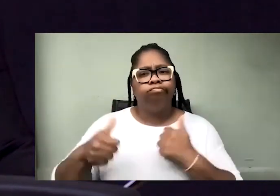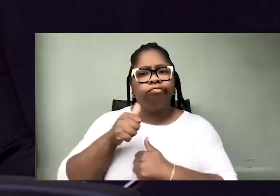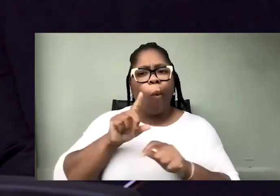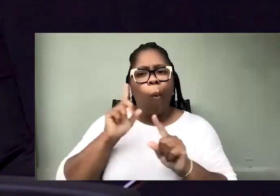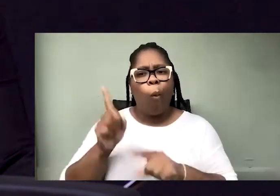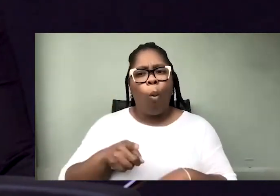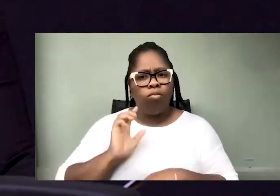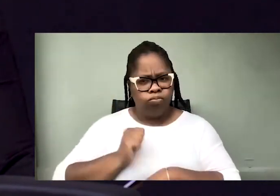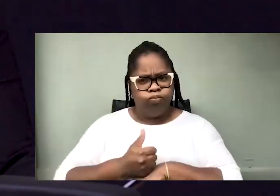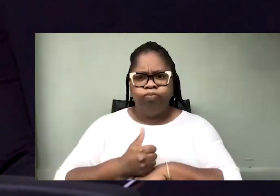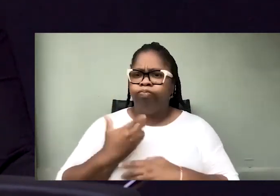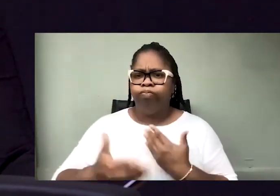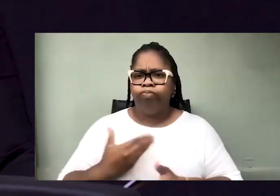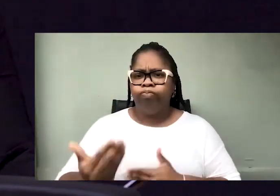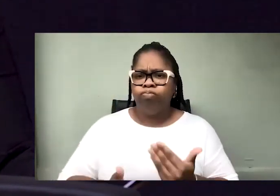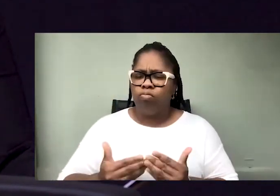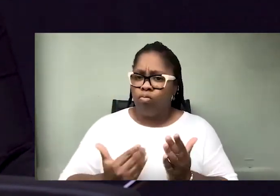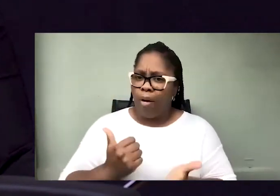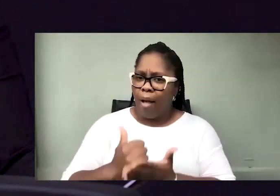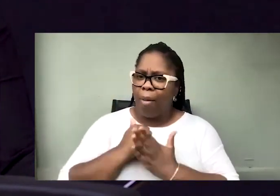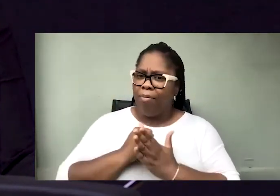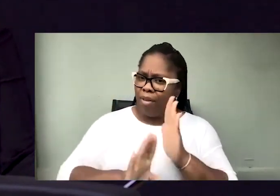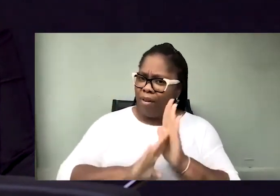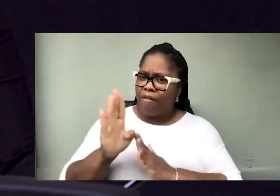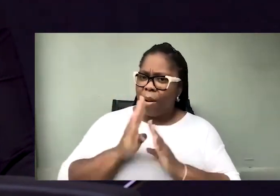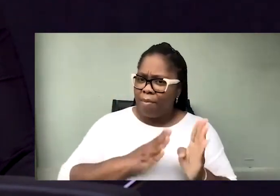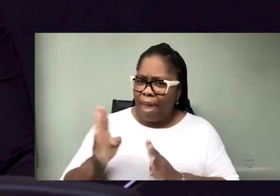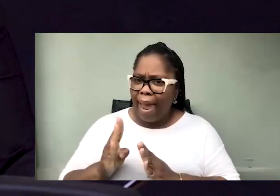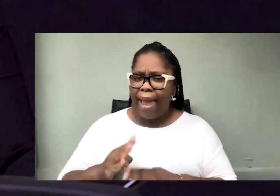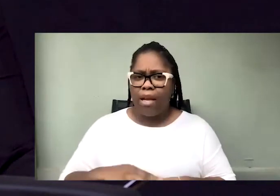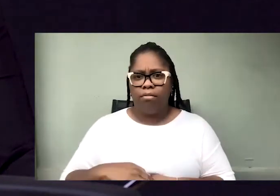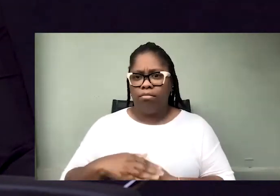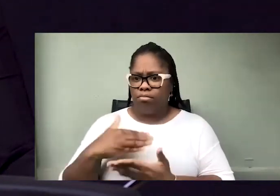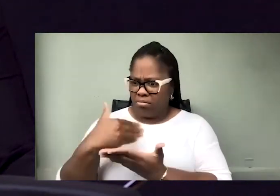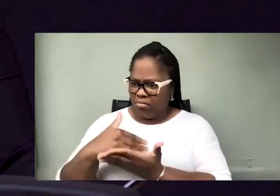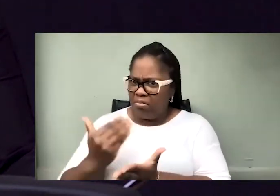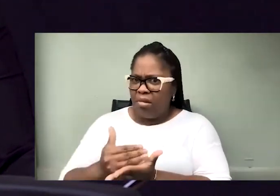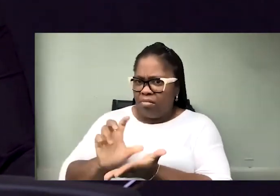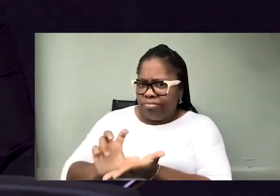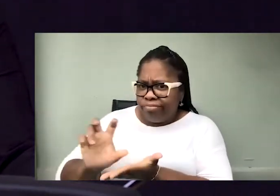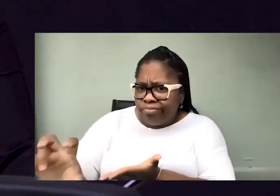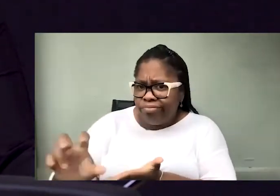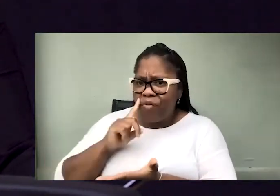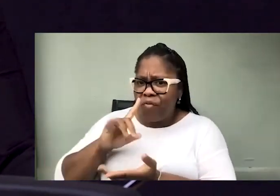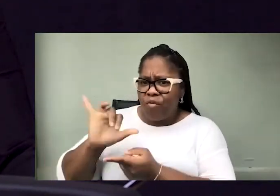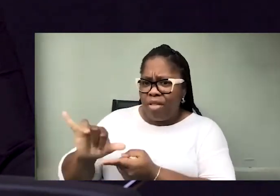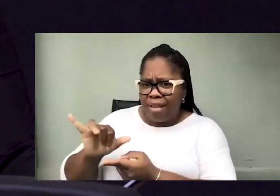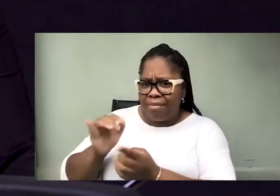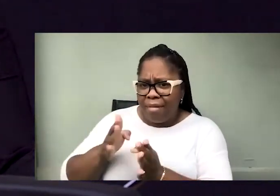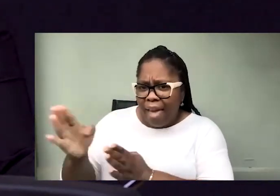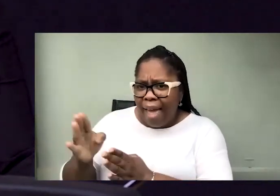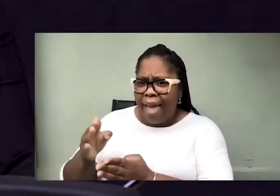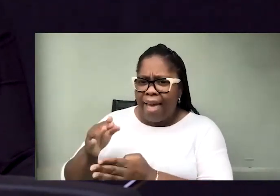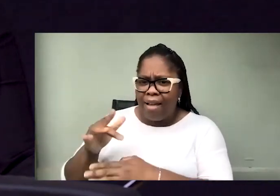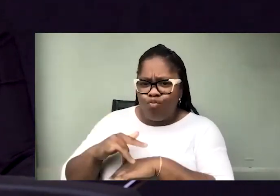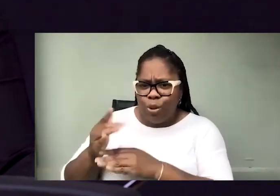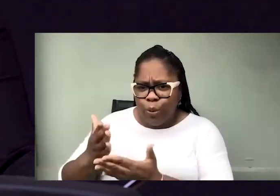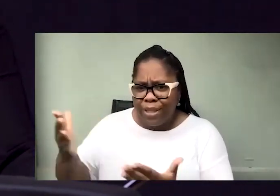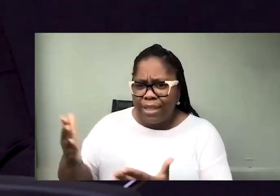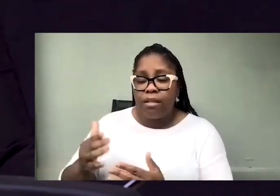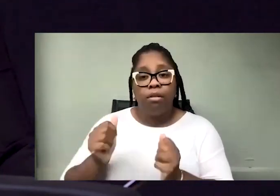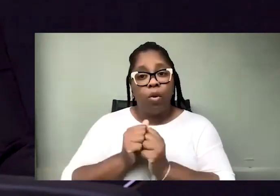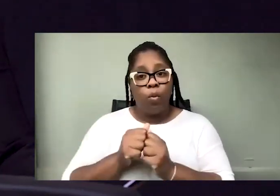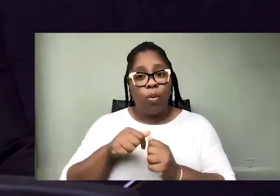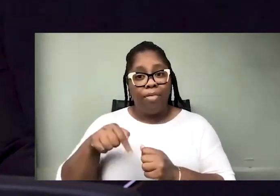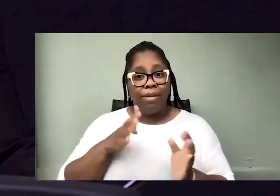that we can develop this plan, so that budget can be allocated towards this and resources. I think that through the success of this plan,